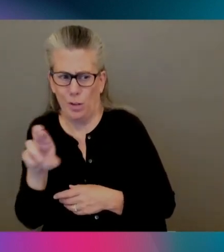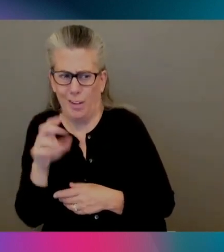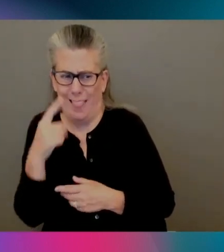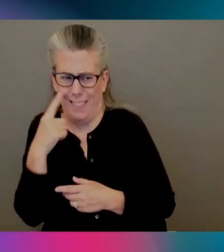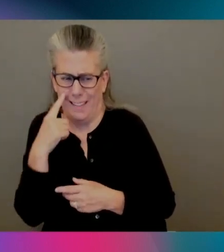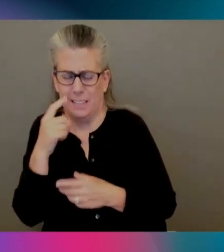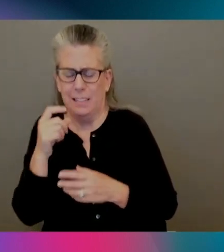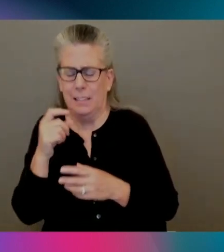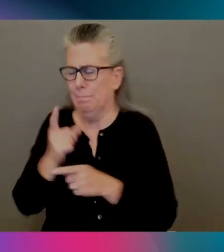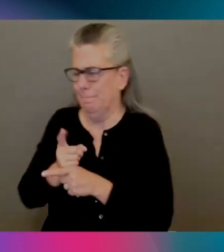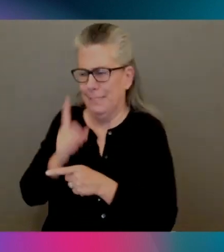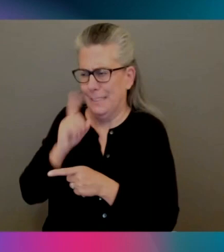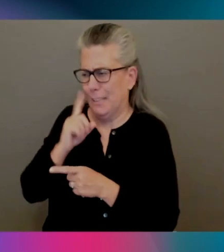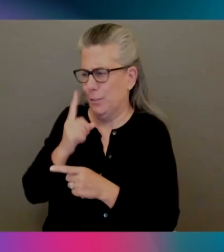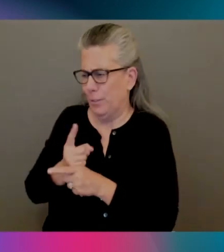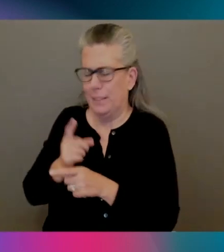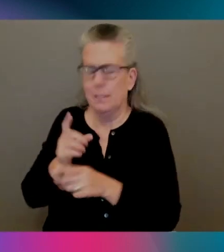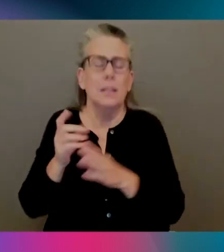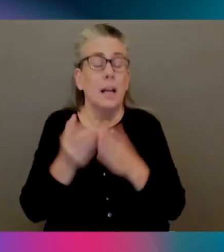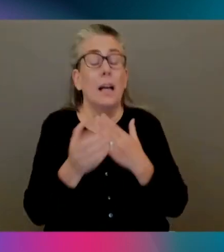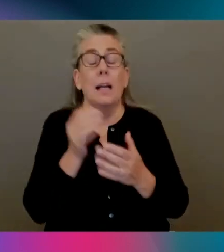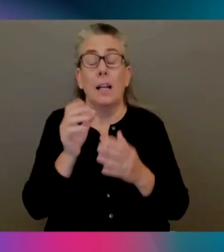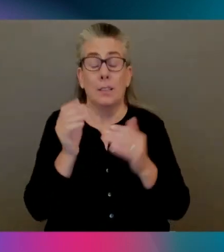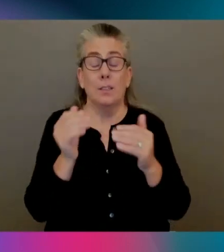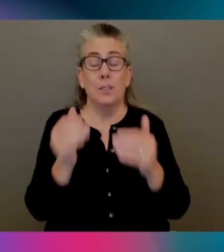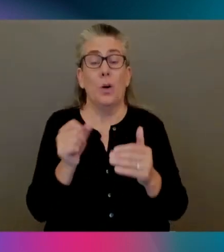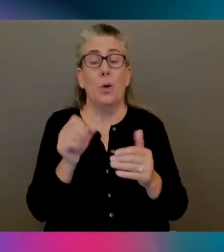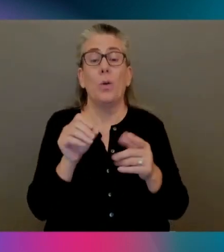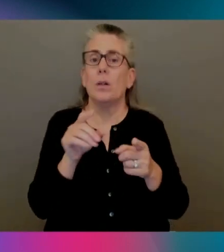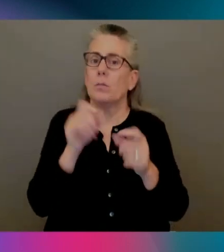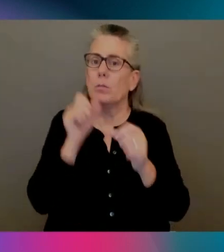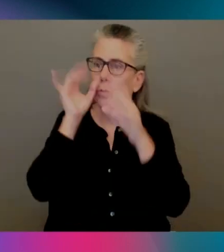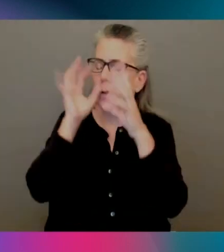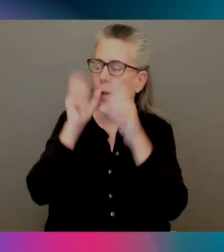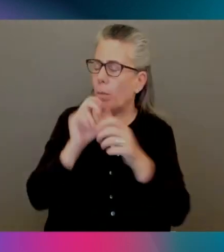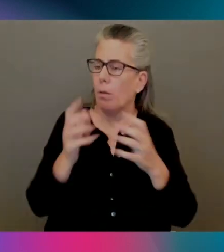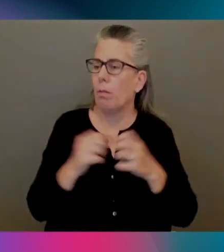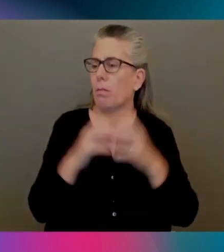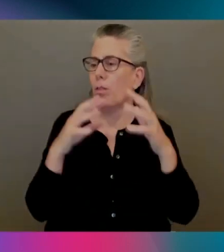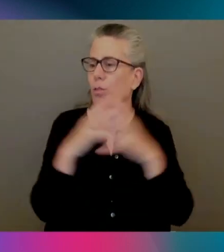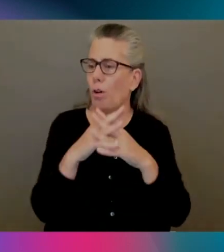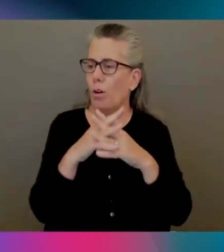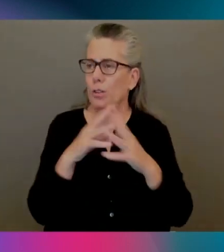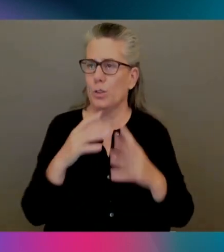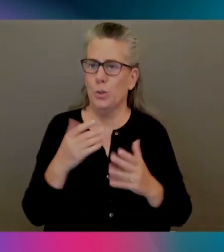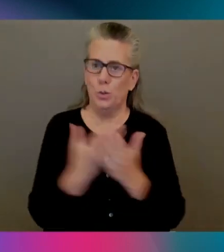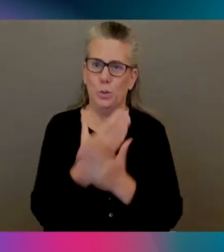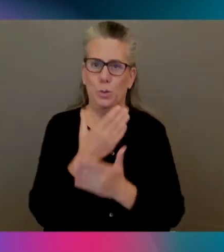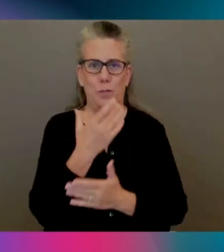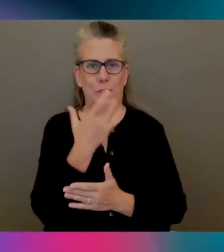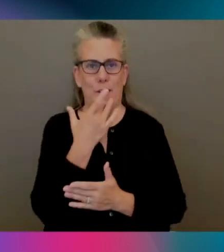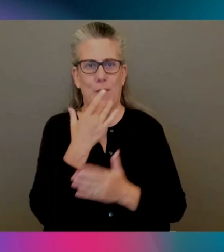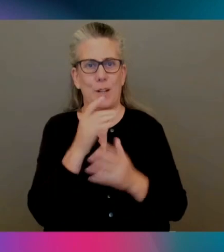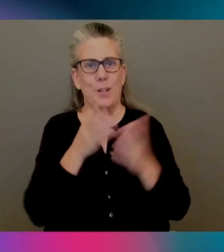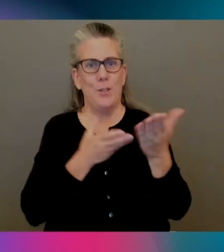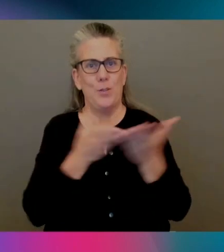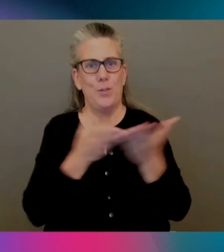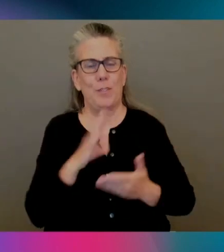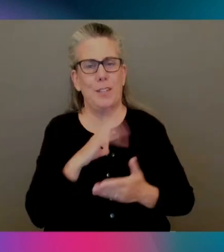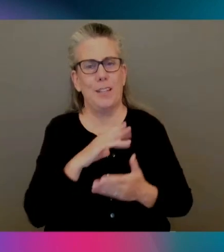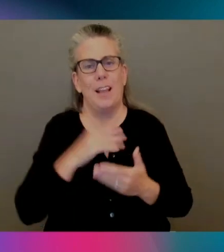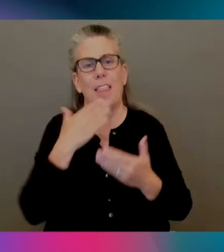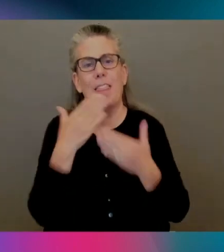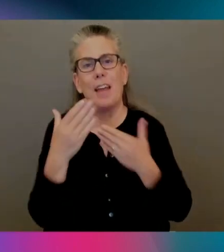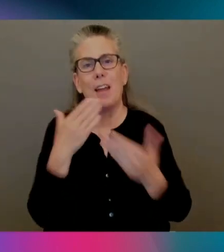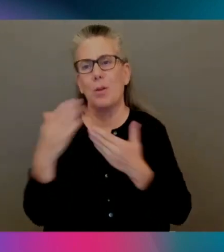is an incredible launch. Probably one of my new favorite services, I'd Thank say. you. Yeah. Brian, thank you for joining us as well. Thank